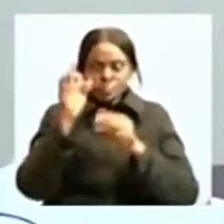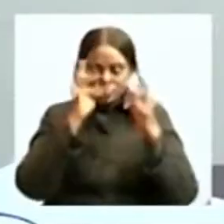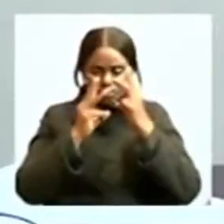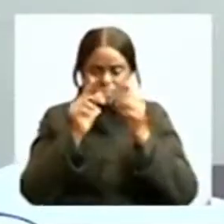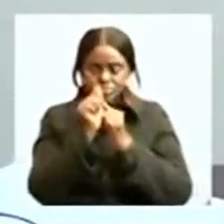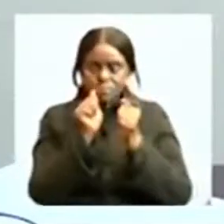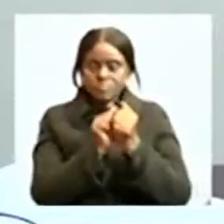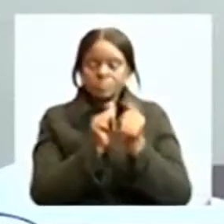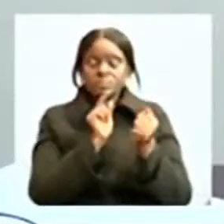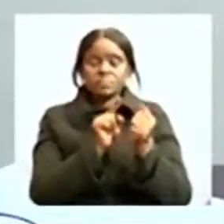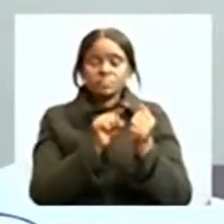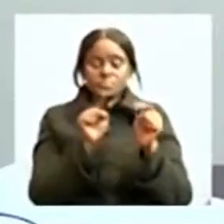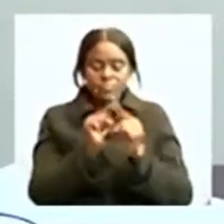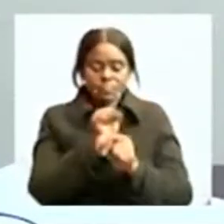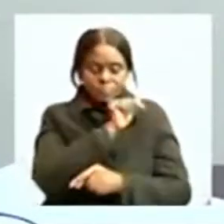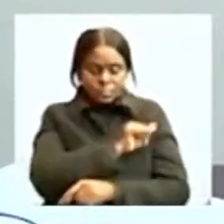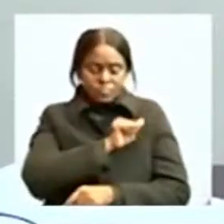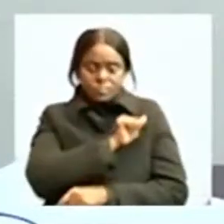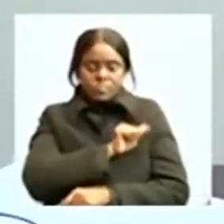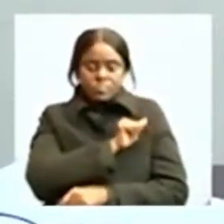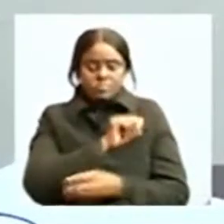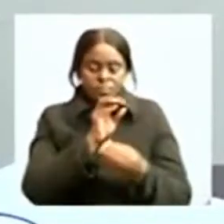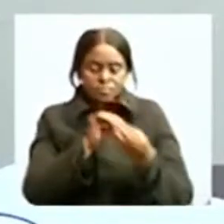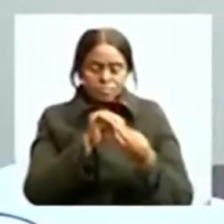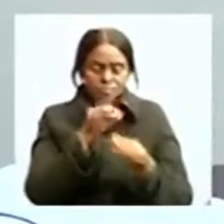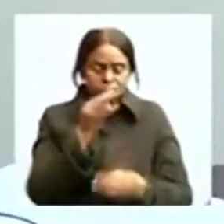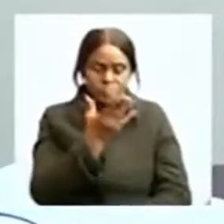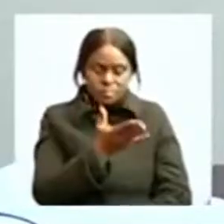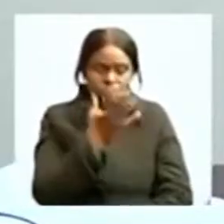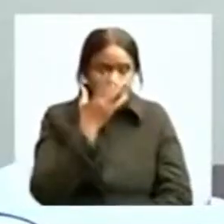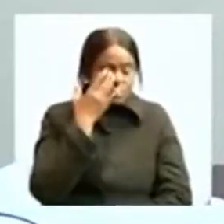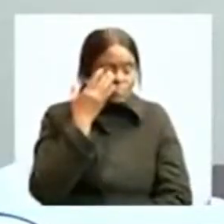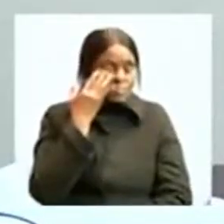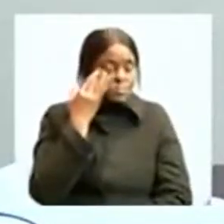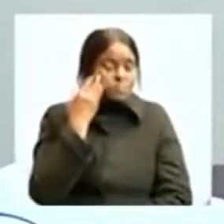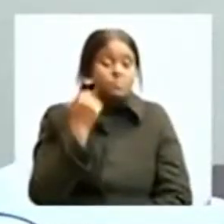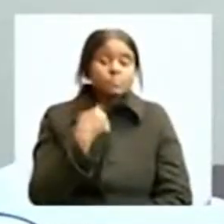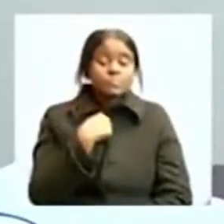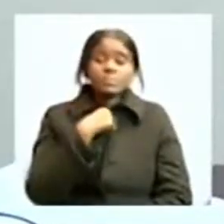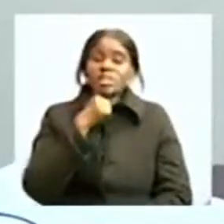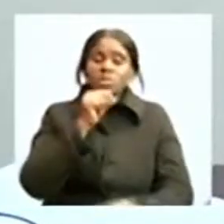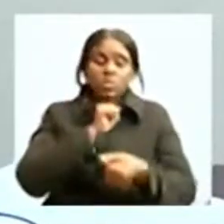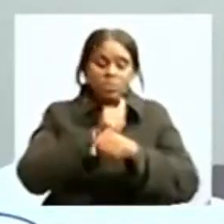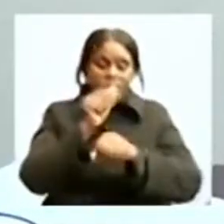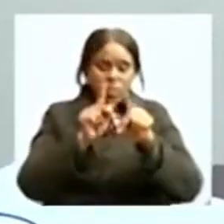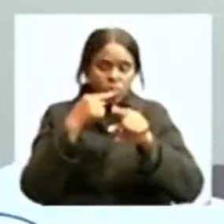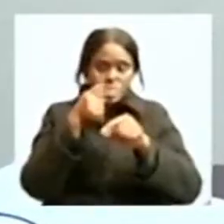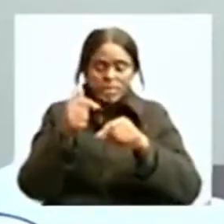about the attitude of I